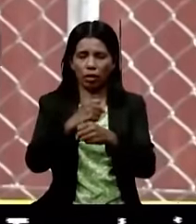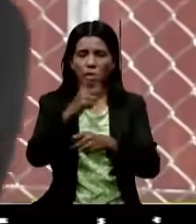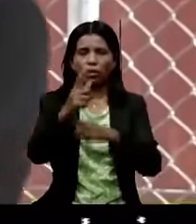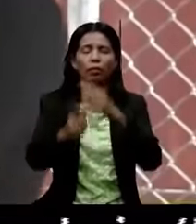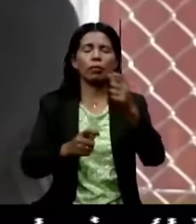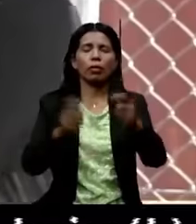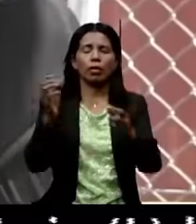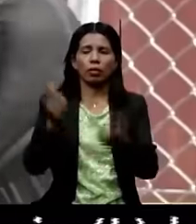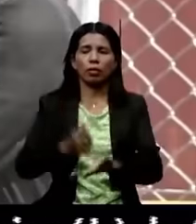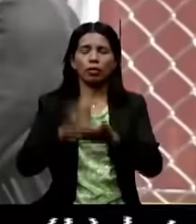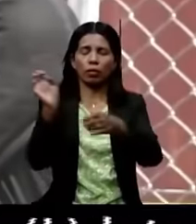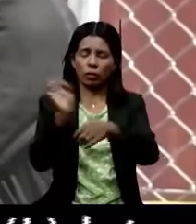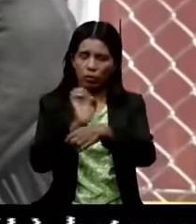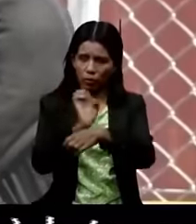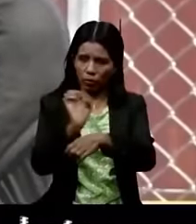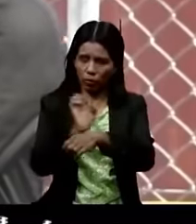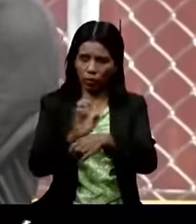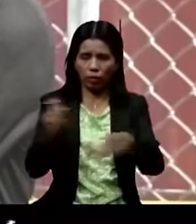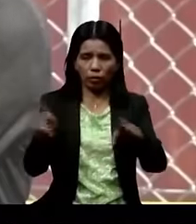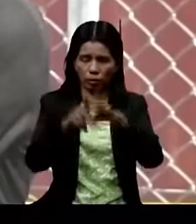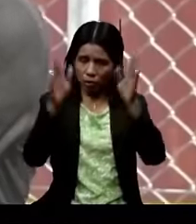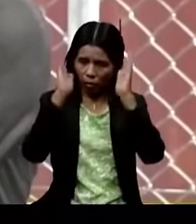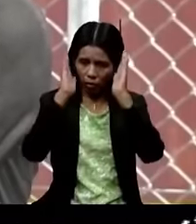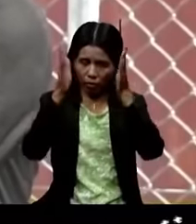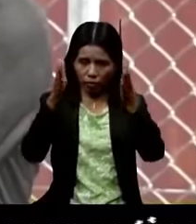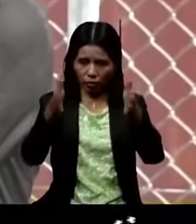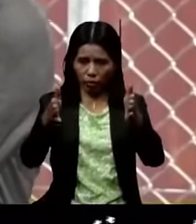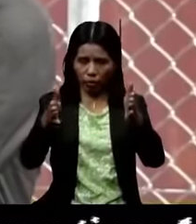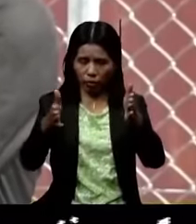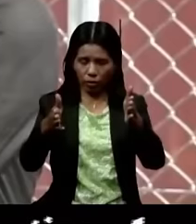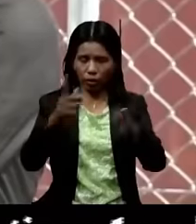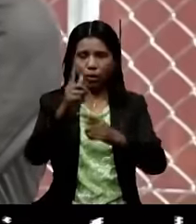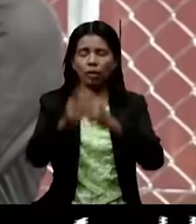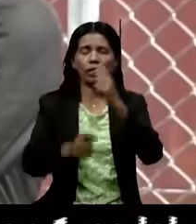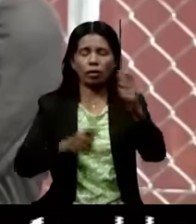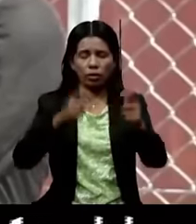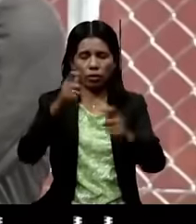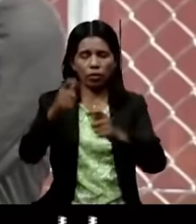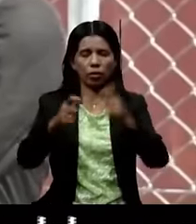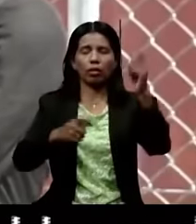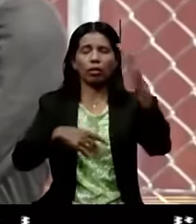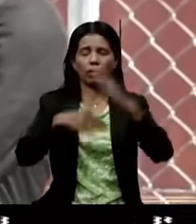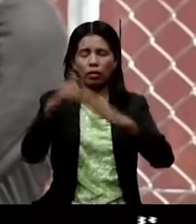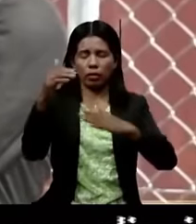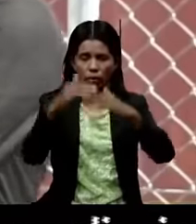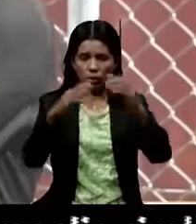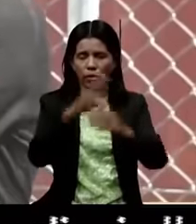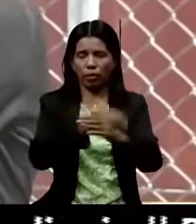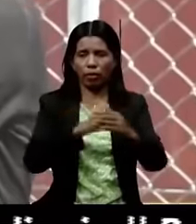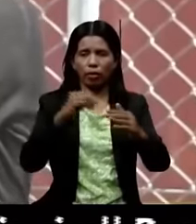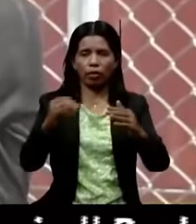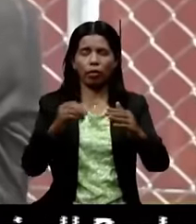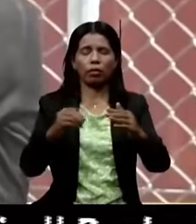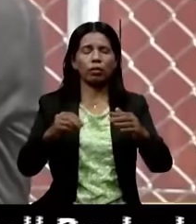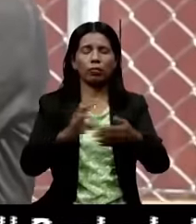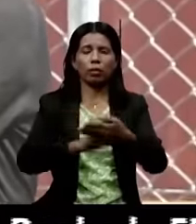economy with a particular focus on enhancing digital infrastructure, fostering social